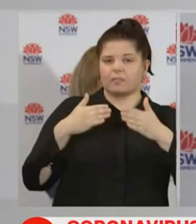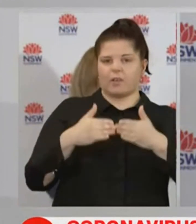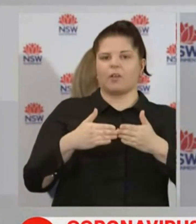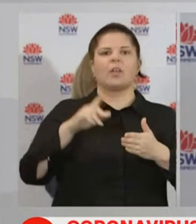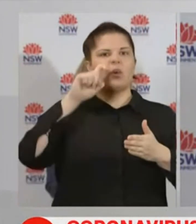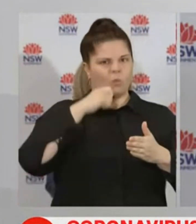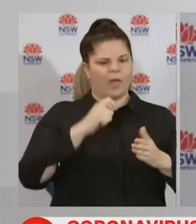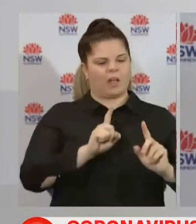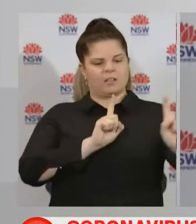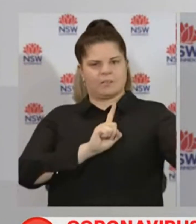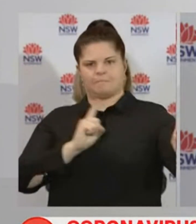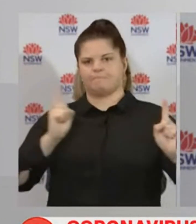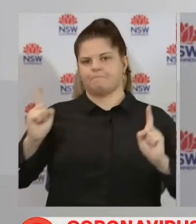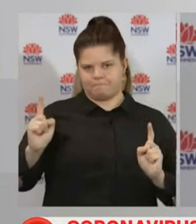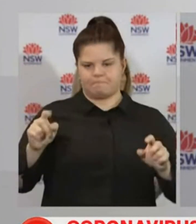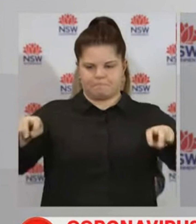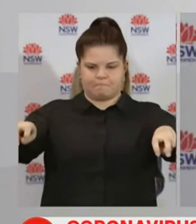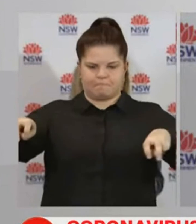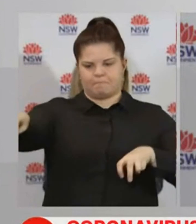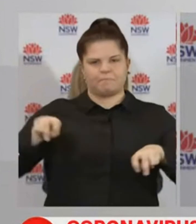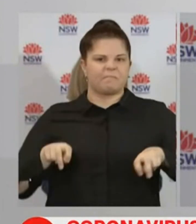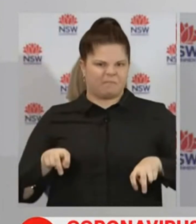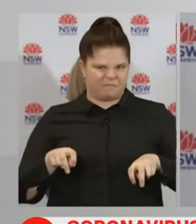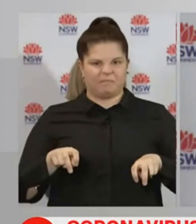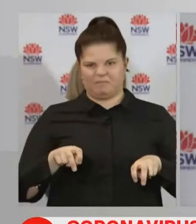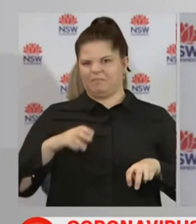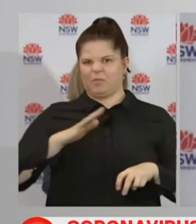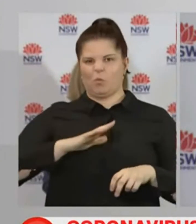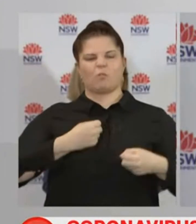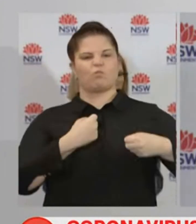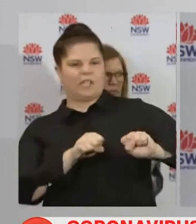spread through the transport network. I'll now ask Dr. Chant to give her daily medical report and